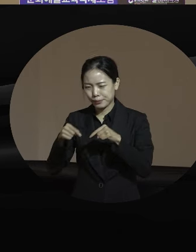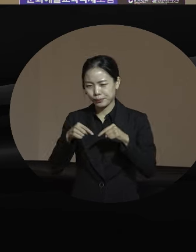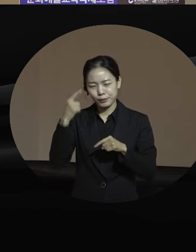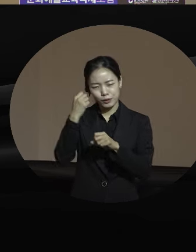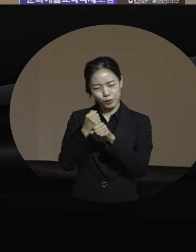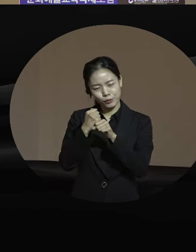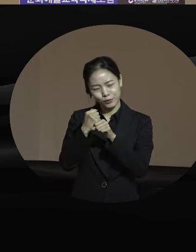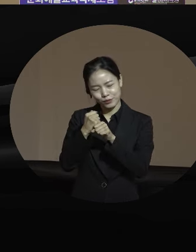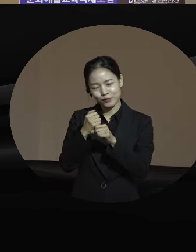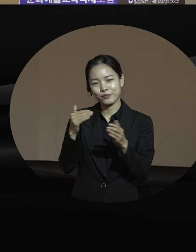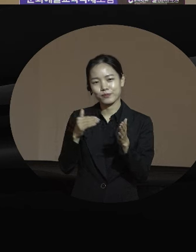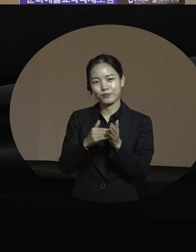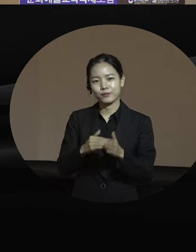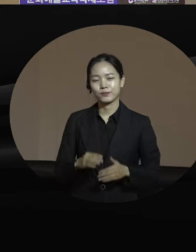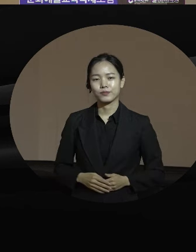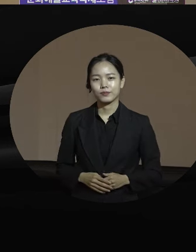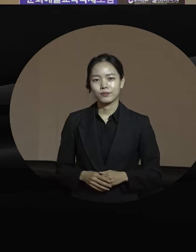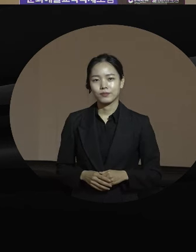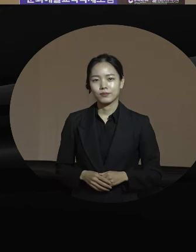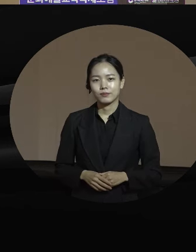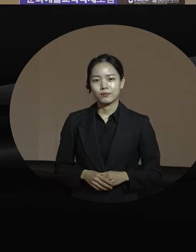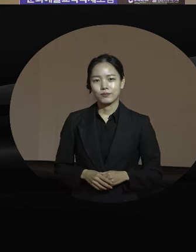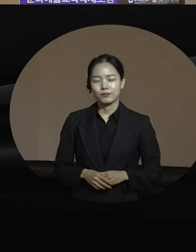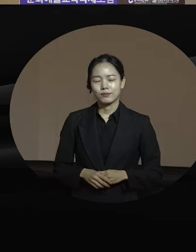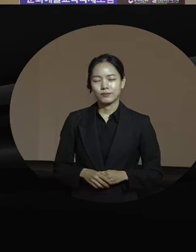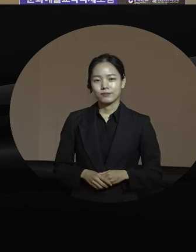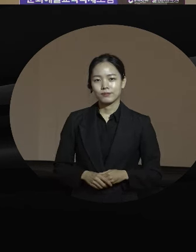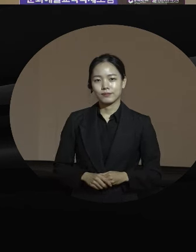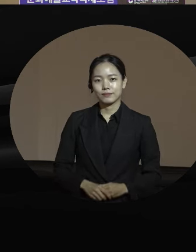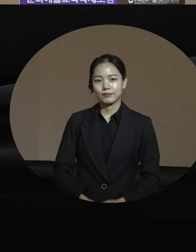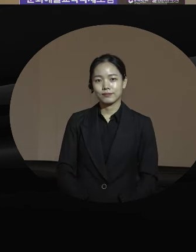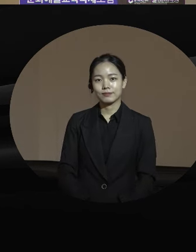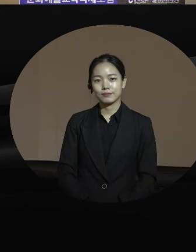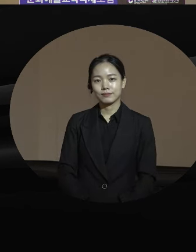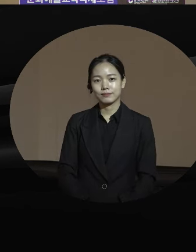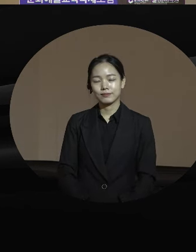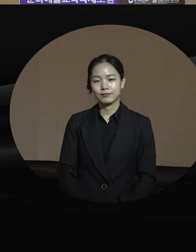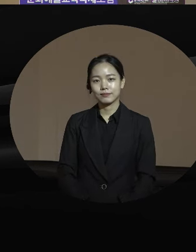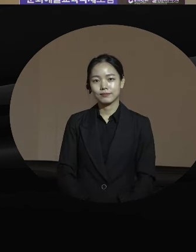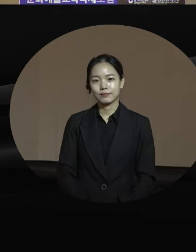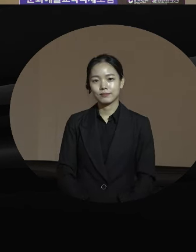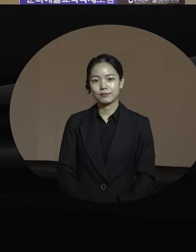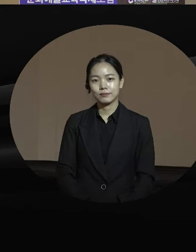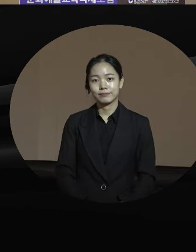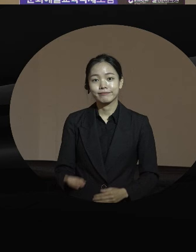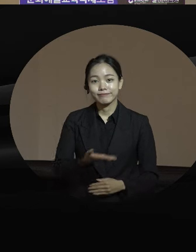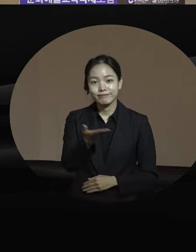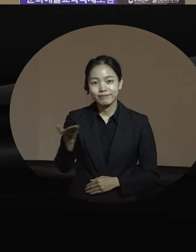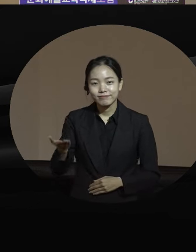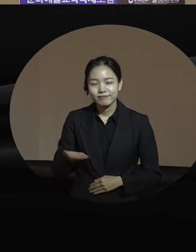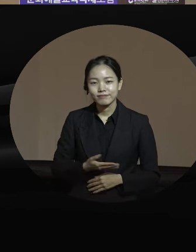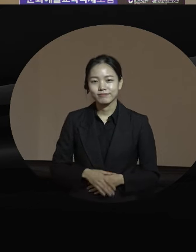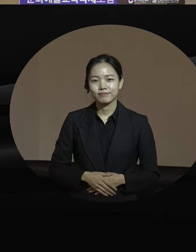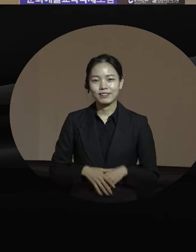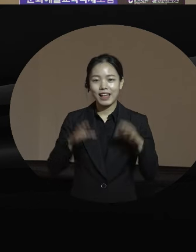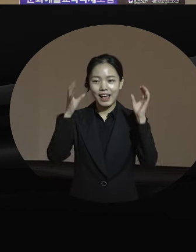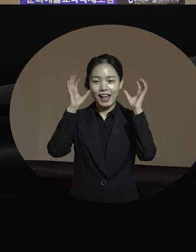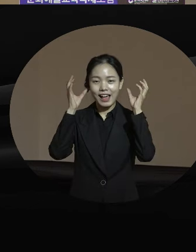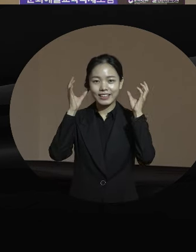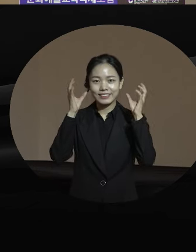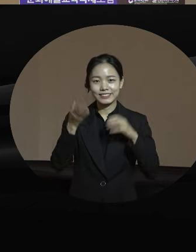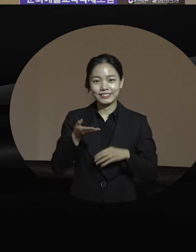Ladies and gentlemen, children have been the priority of many governments in Finland. Finland's